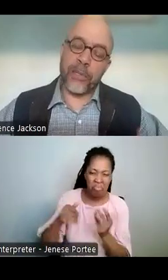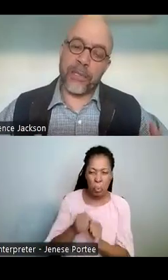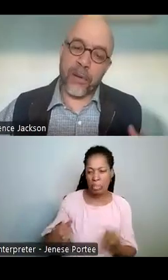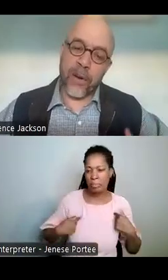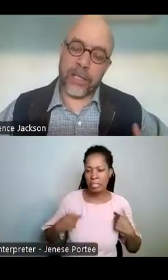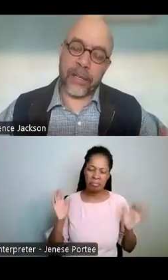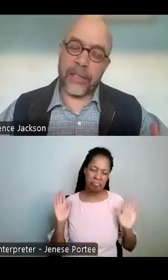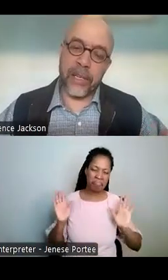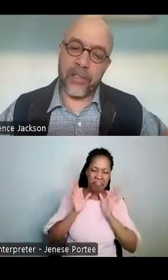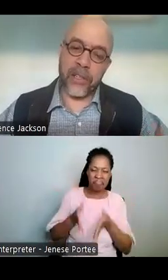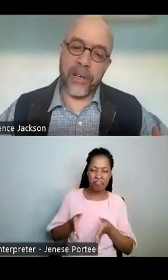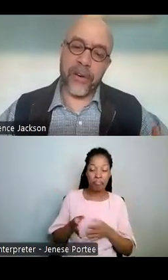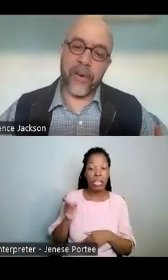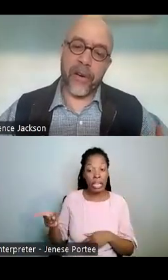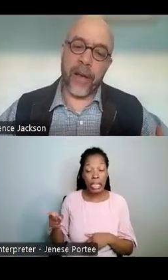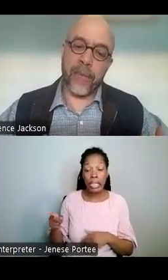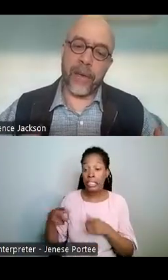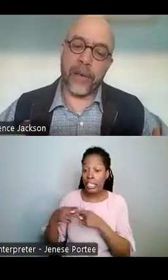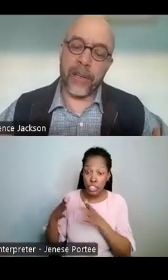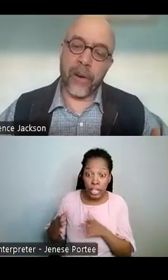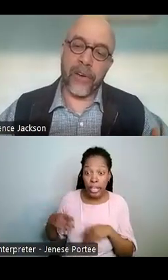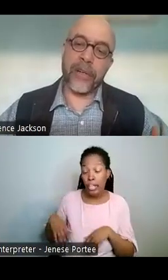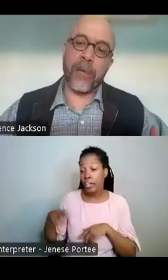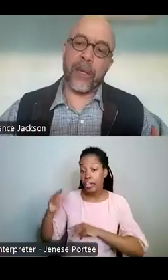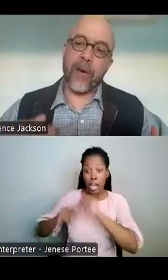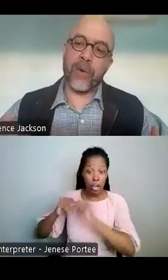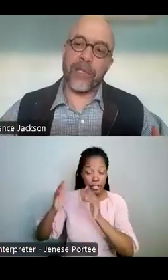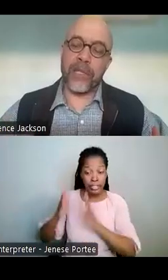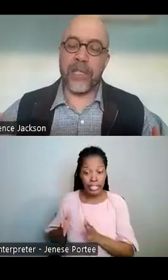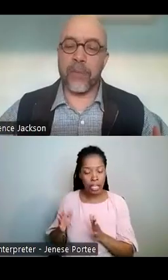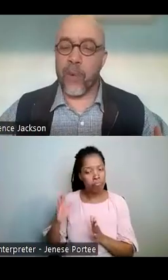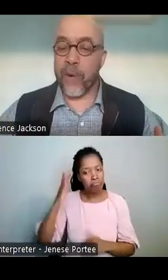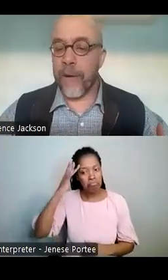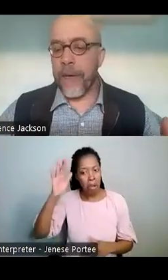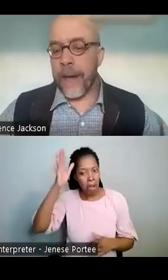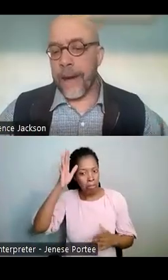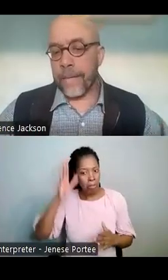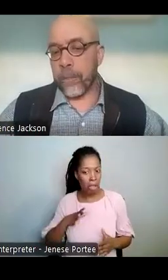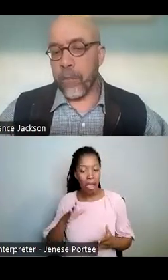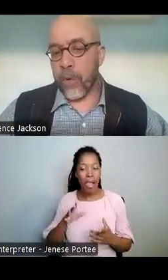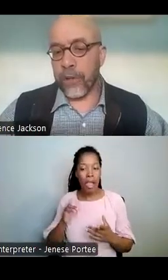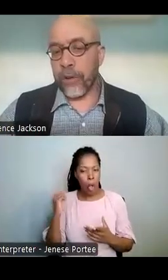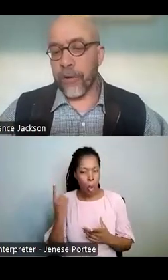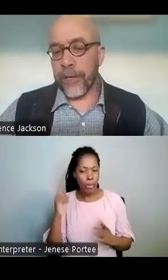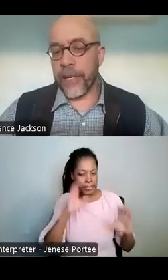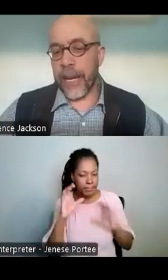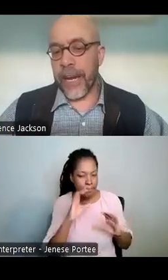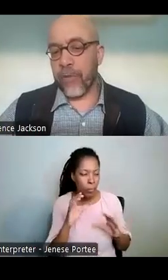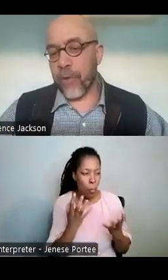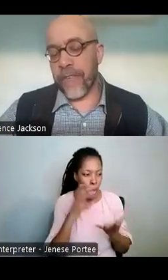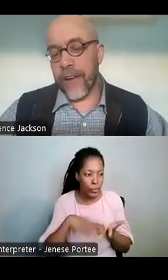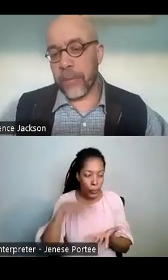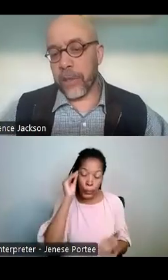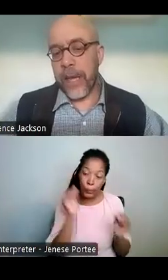Latrobe is an architect and an engineer, a learned man, always seeking more learning